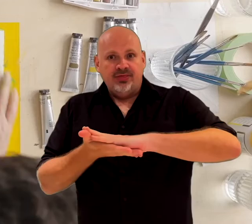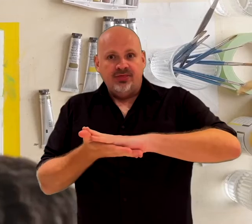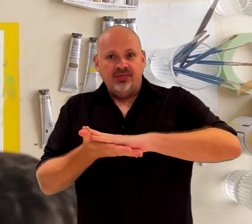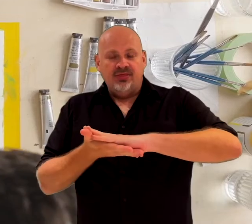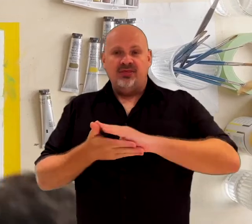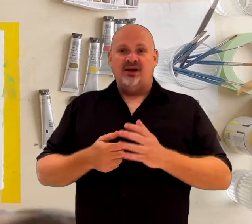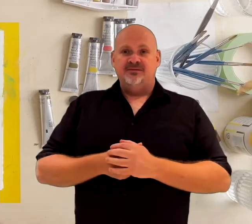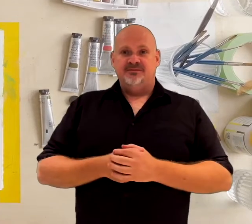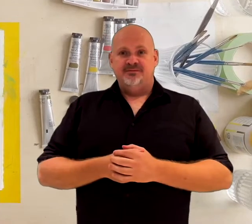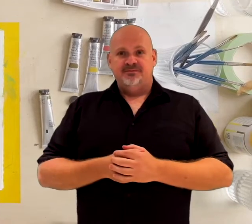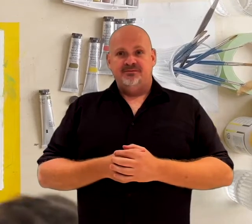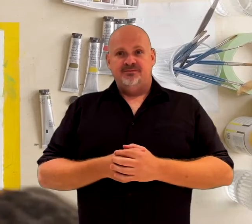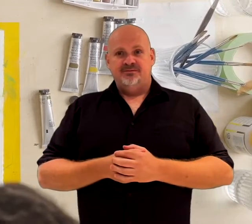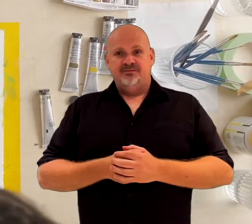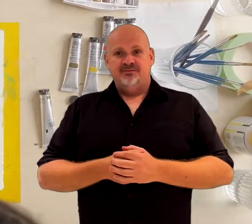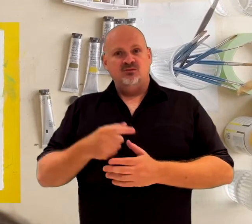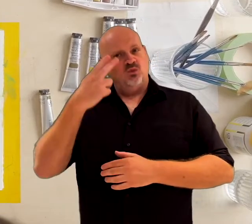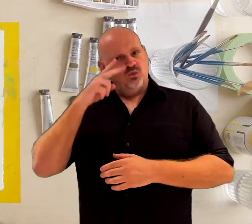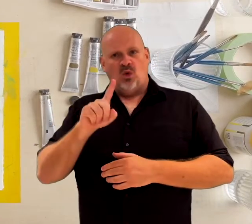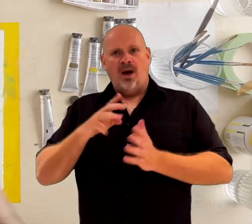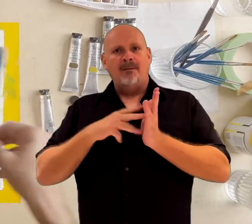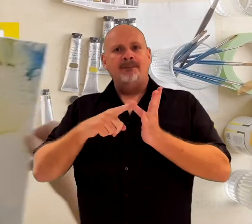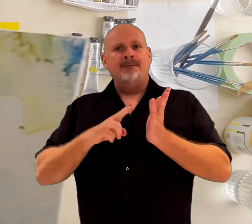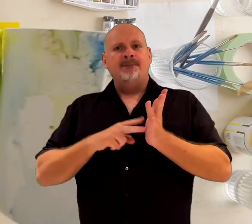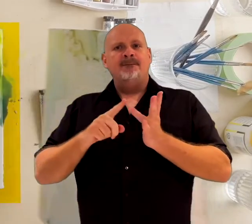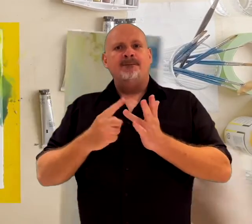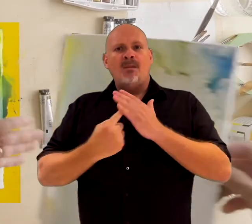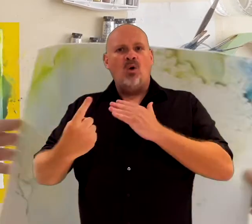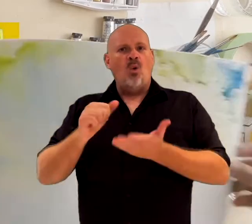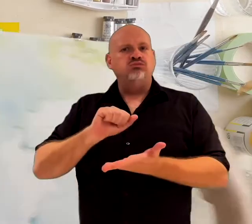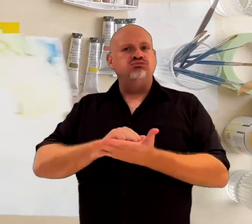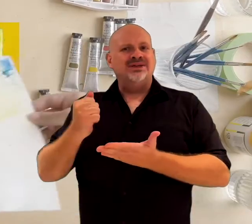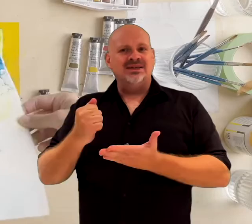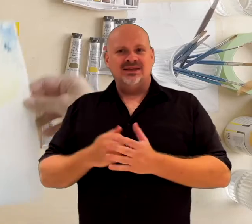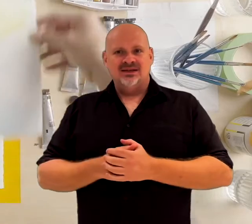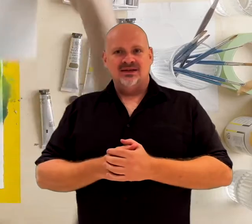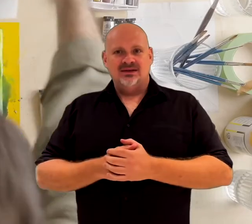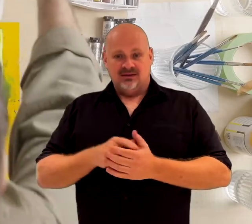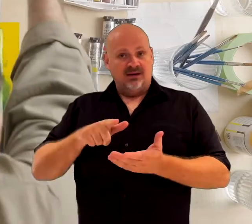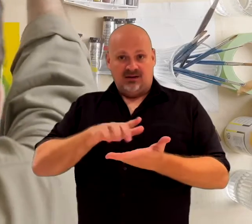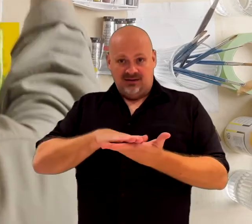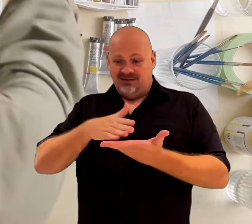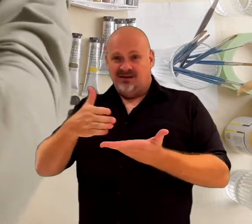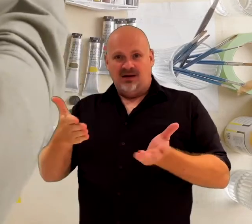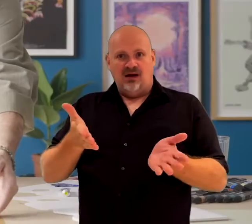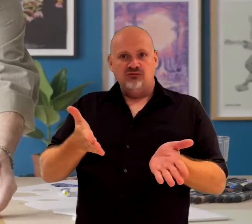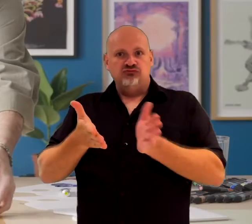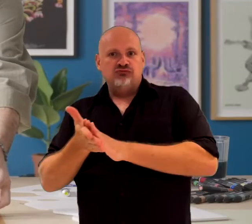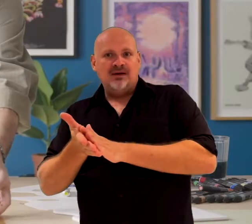called monoprinting. And, it transfers. So you got two